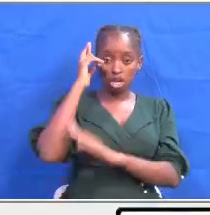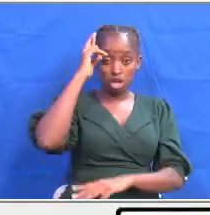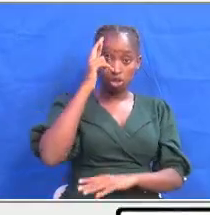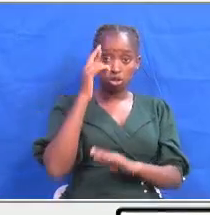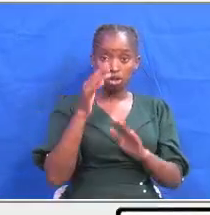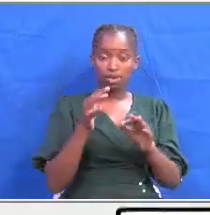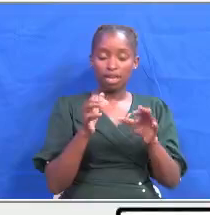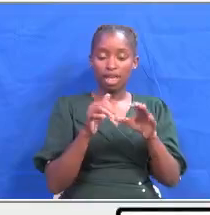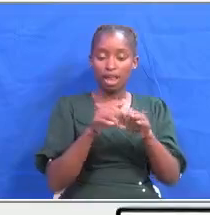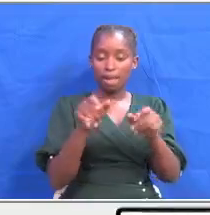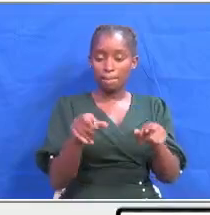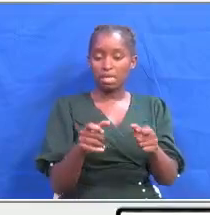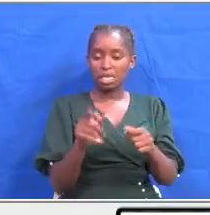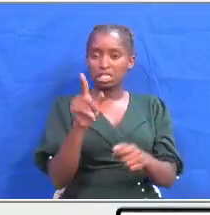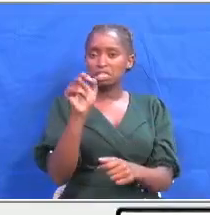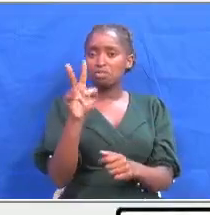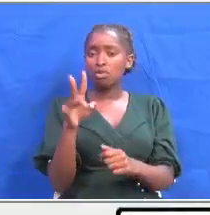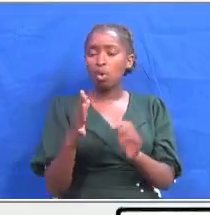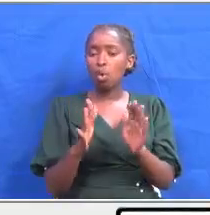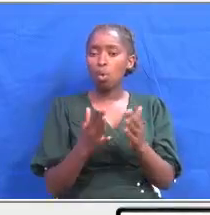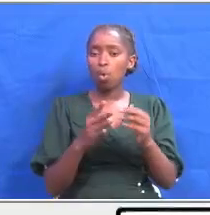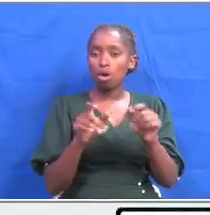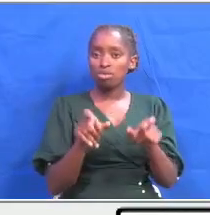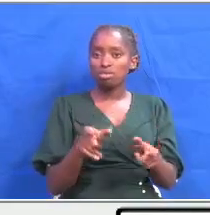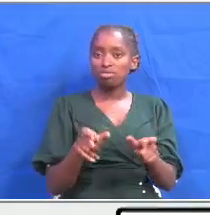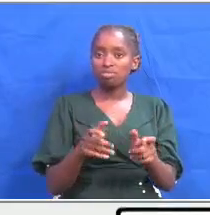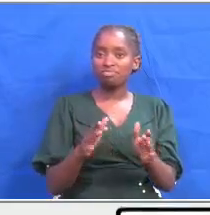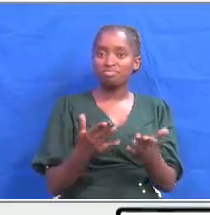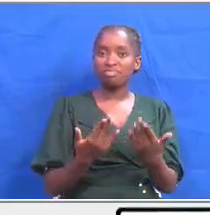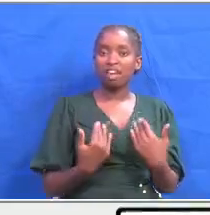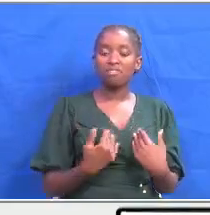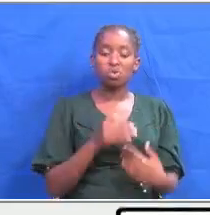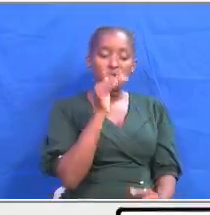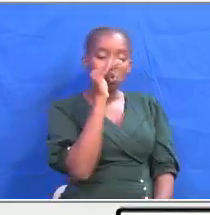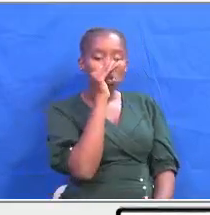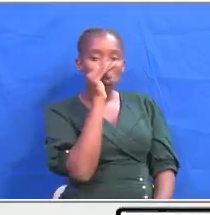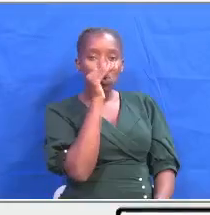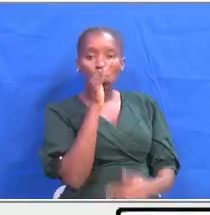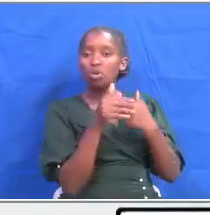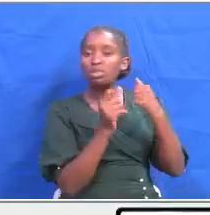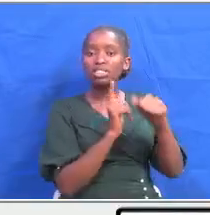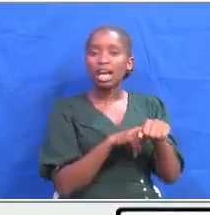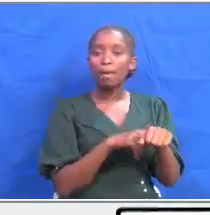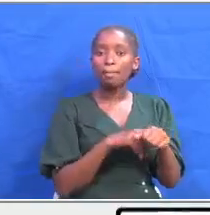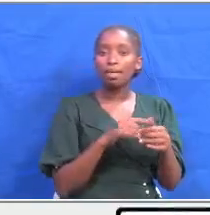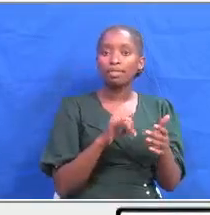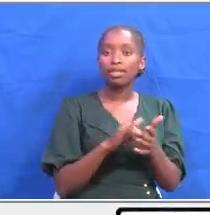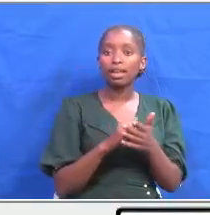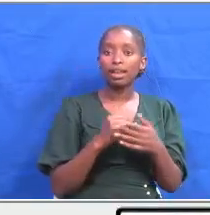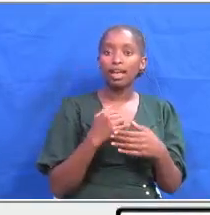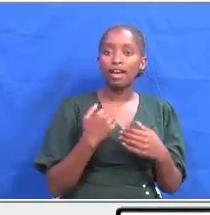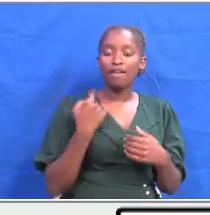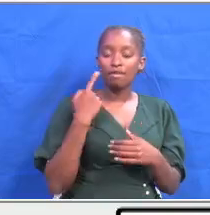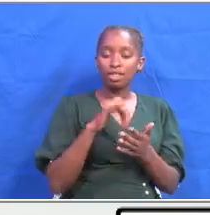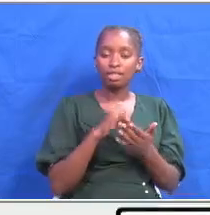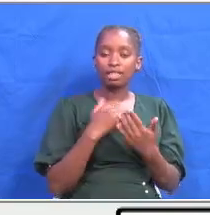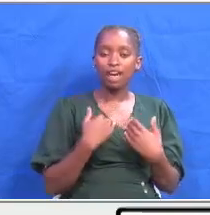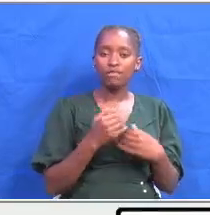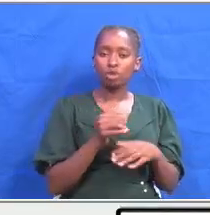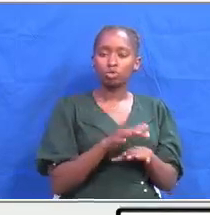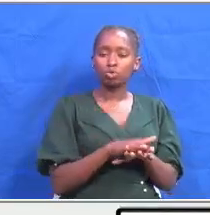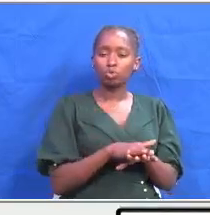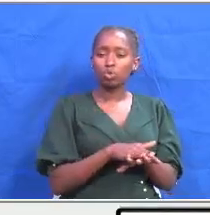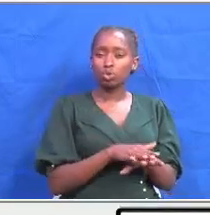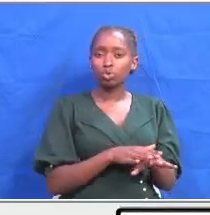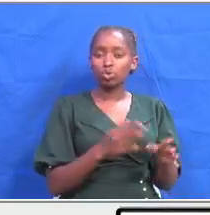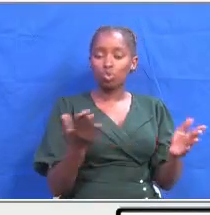TV and radio, what sells is social stories, mushene. And he got into, for me, it's a slippery slope, whereby you are opening